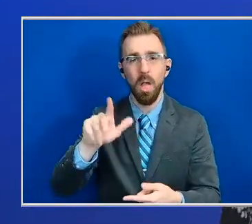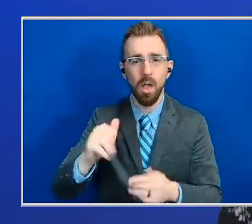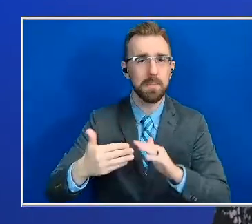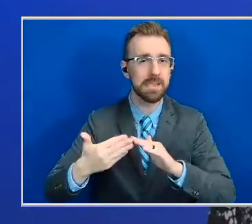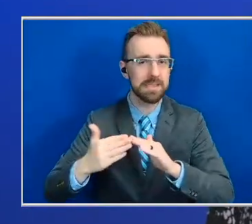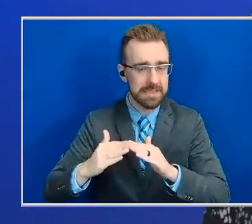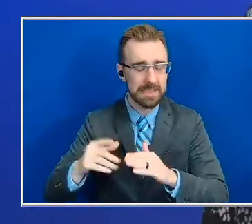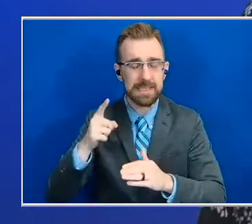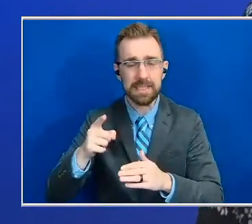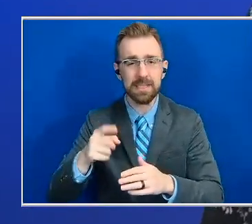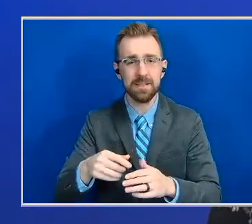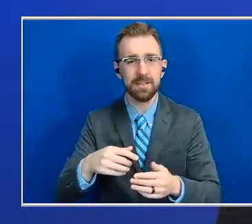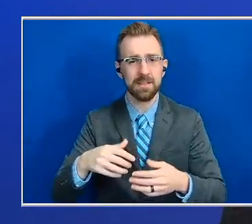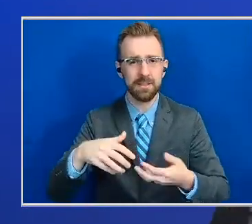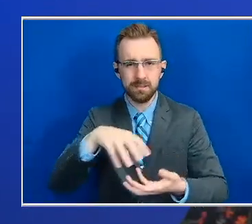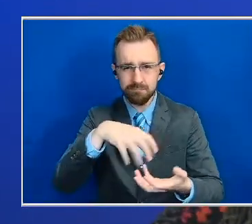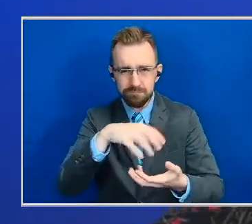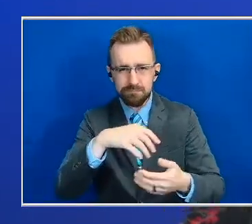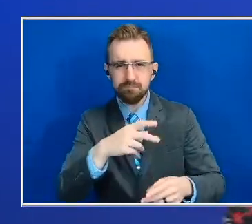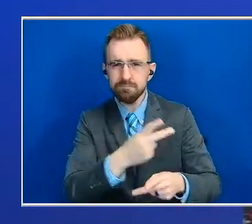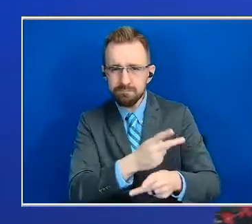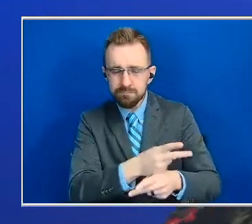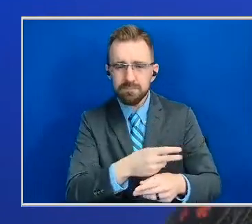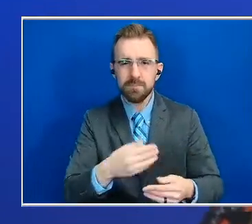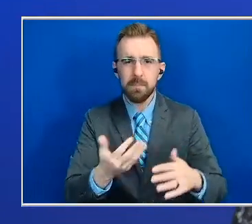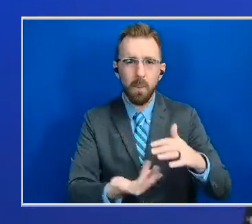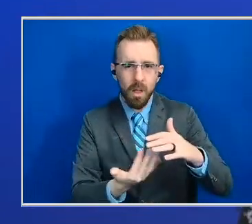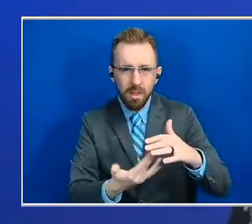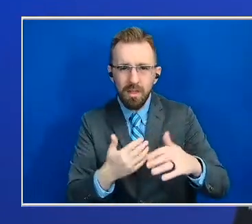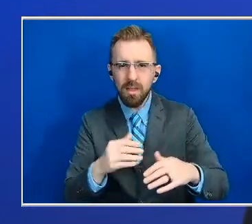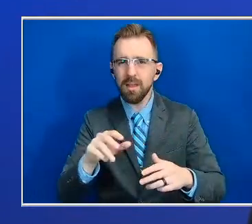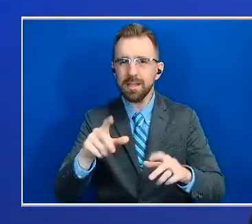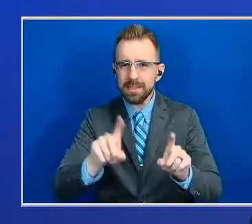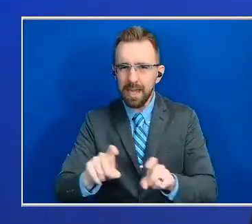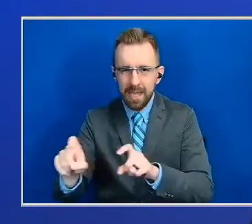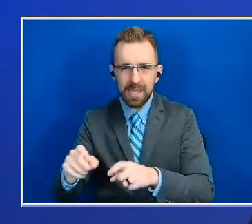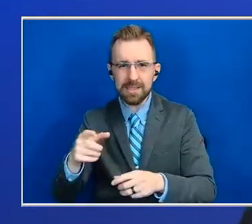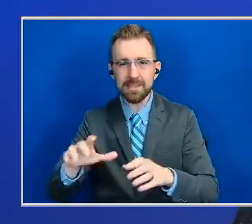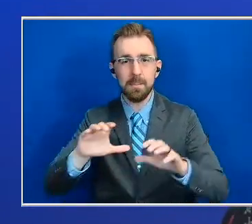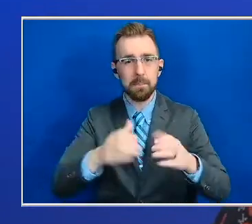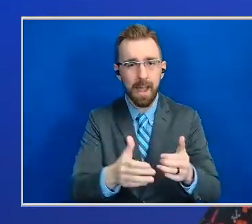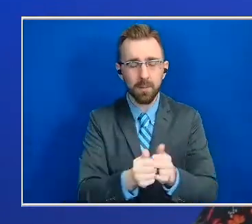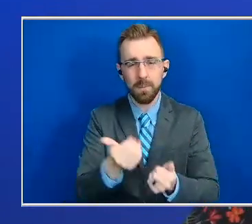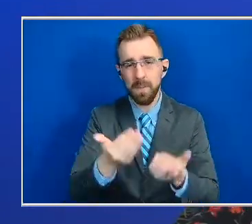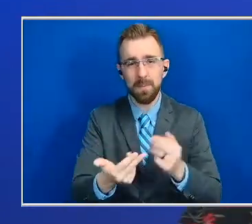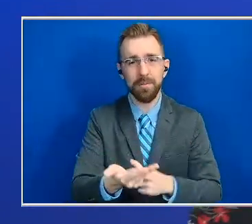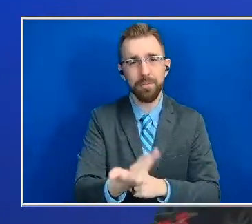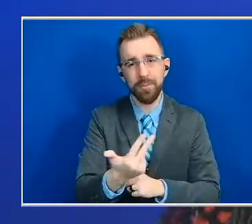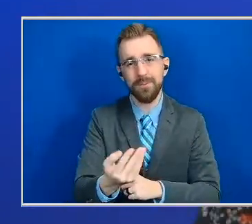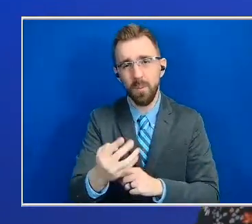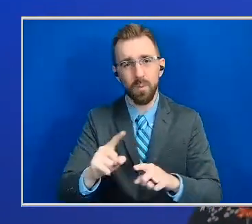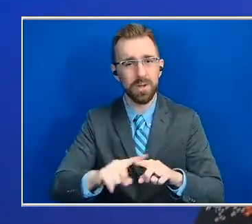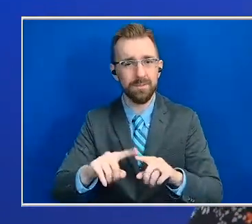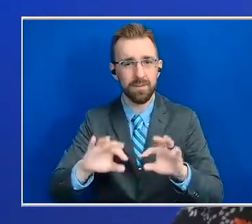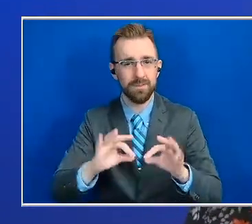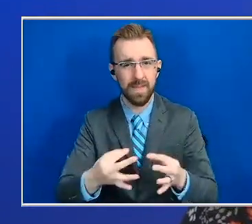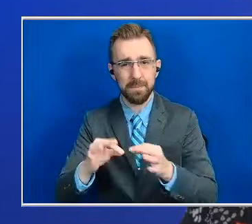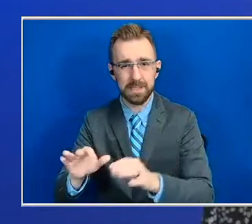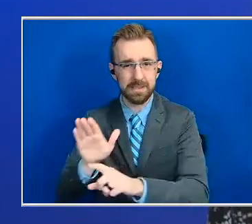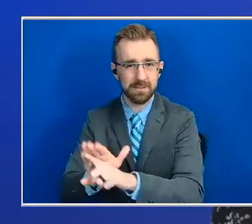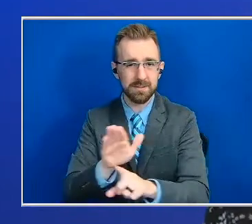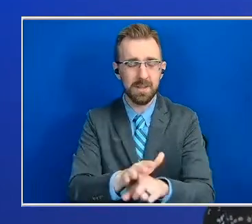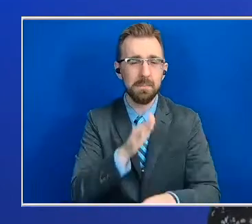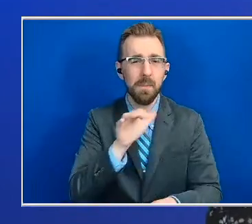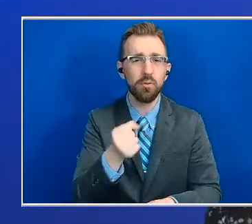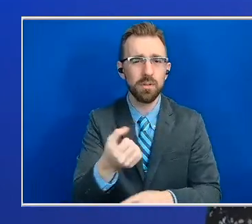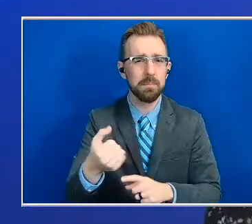it, do some additional testing and all that. That milk is batched with maybe 3 or 4 different families, different mothers' milk that is